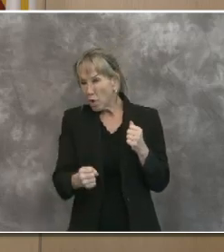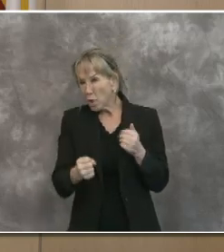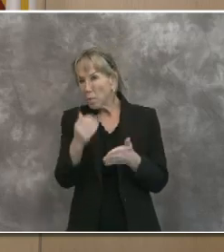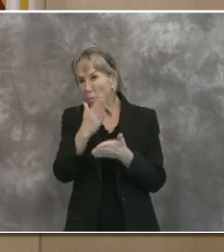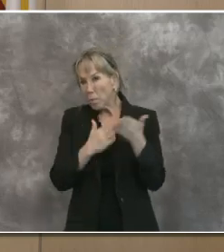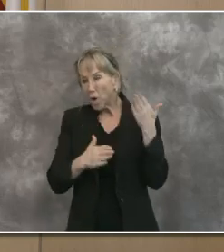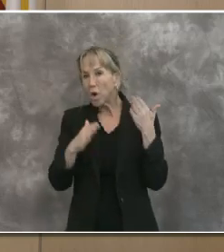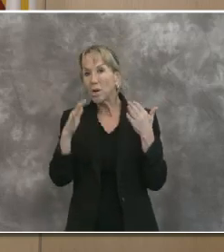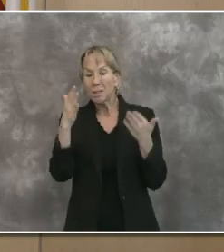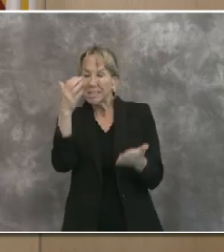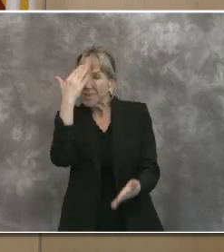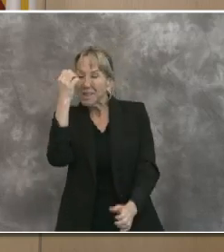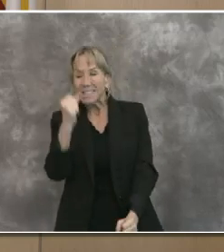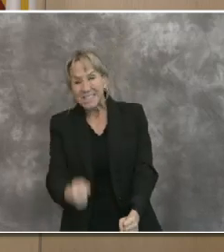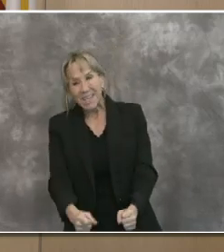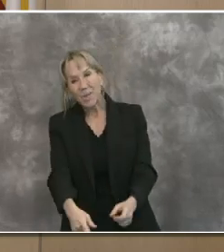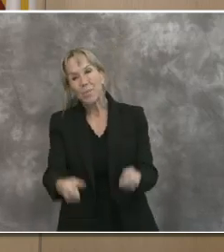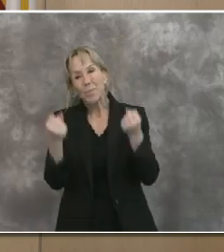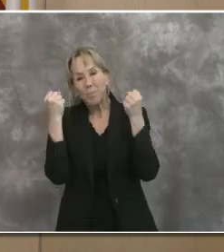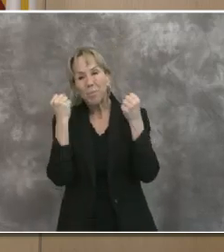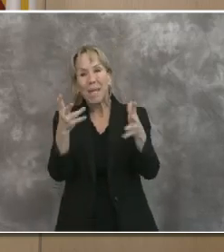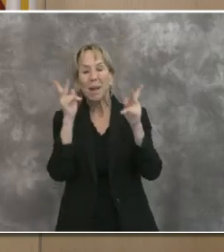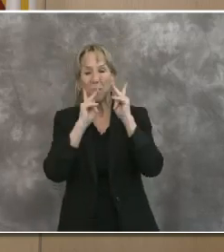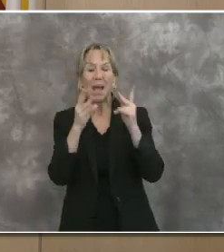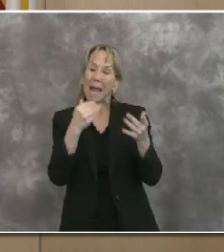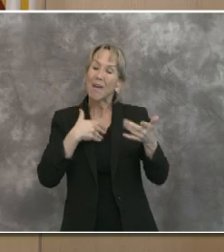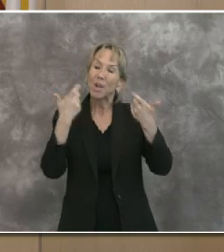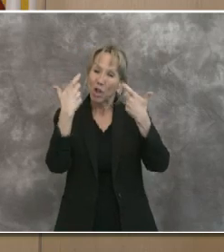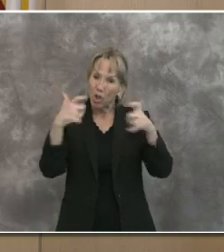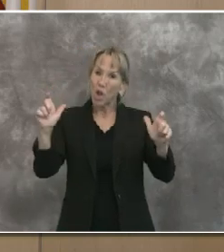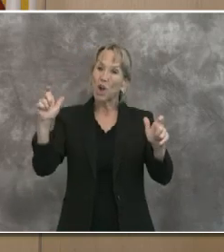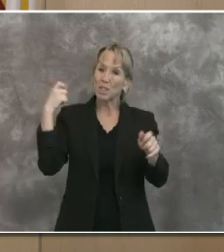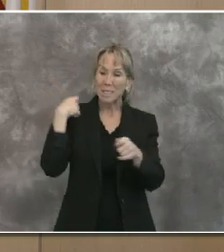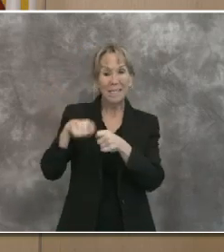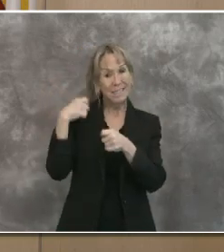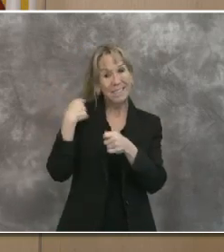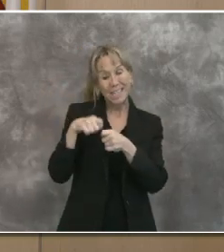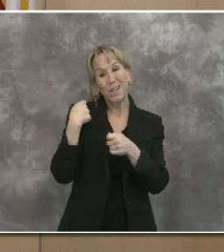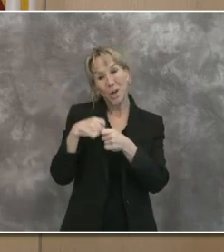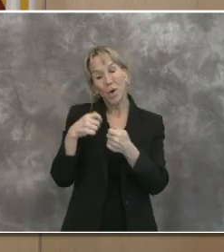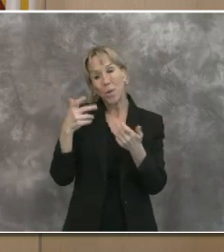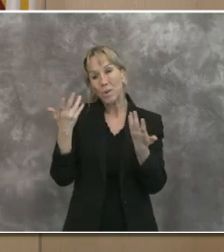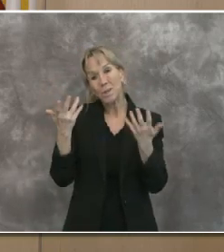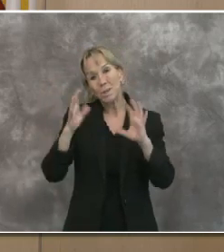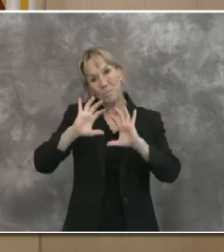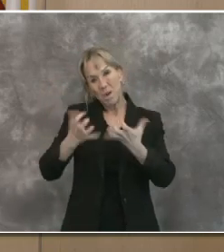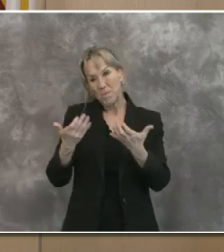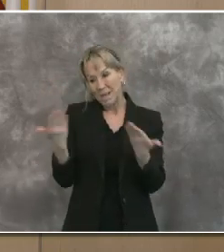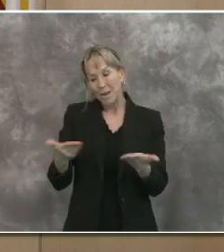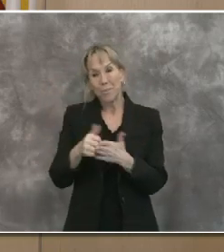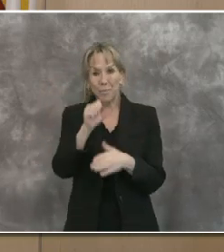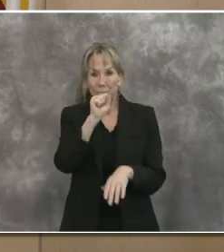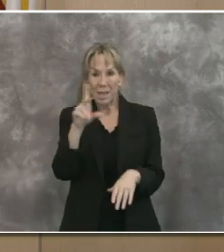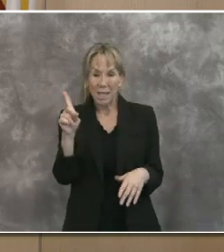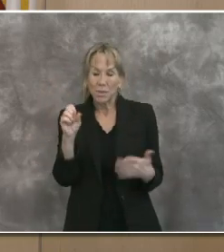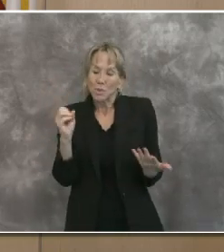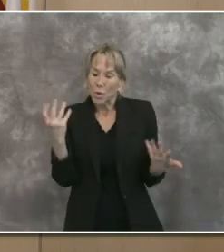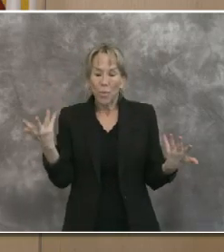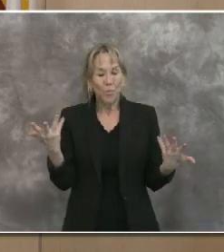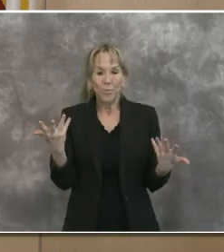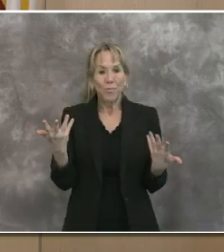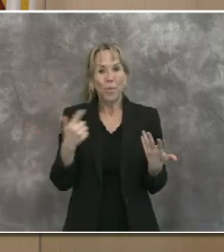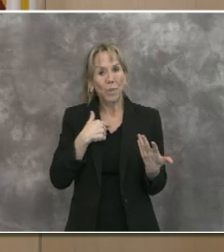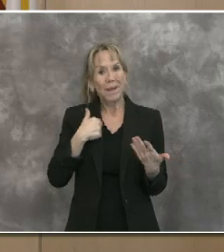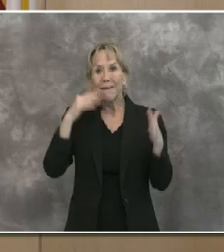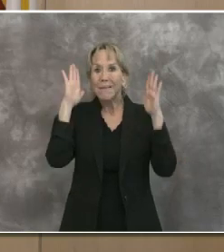is densely populated, and we have a large Latino population here in San Diego, so we would naturally expect that we